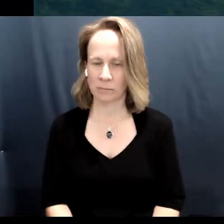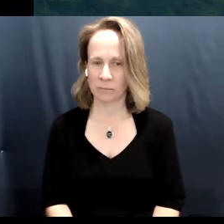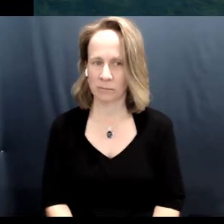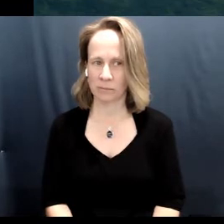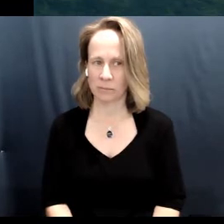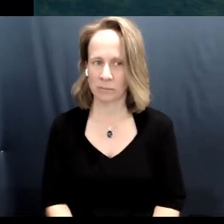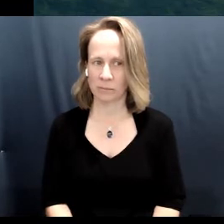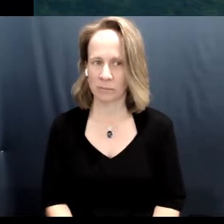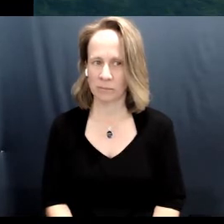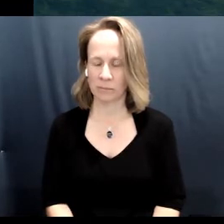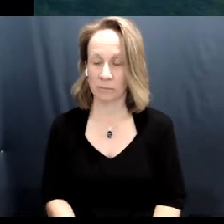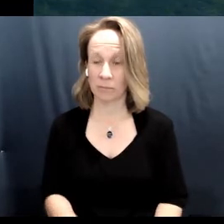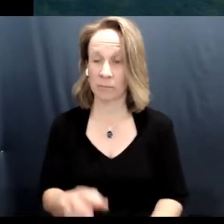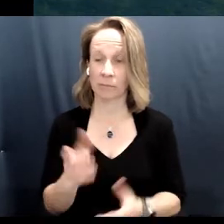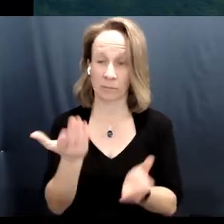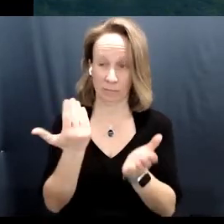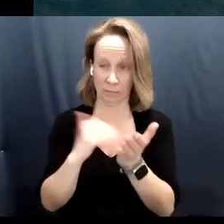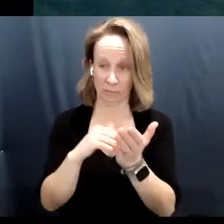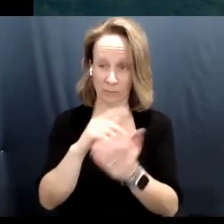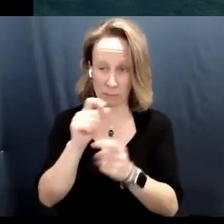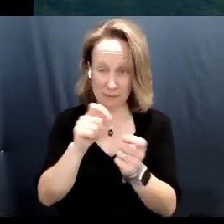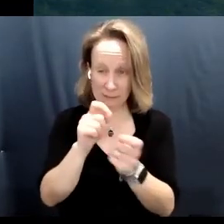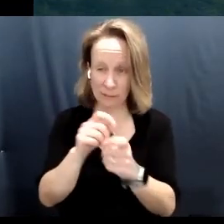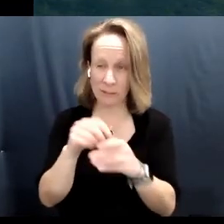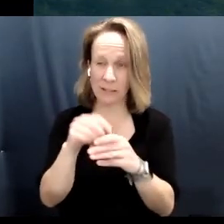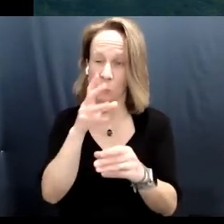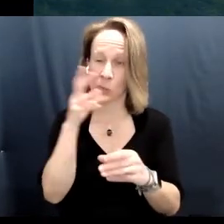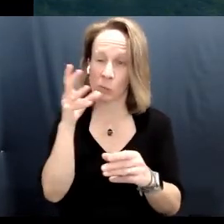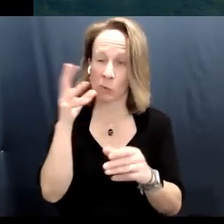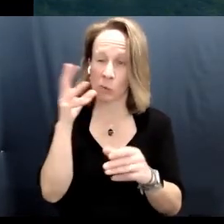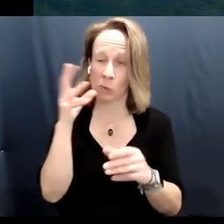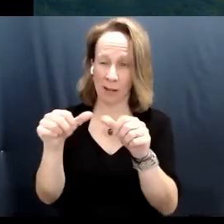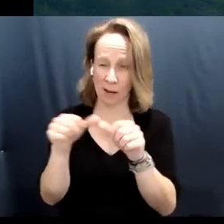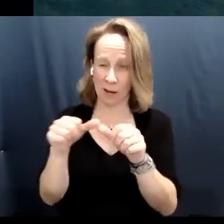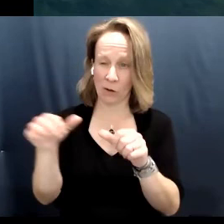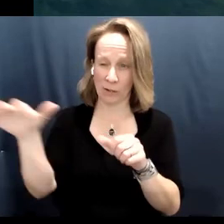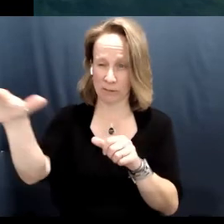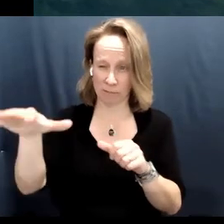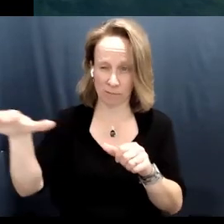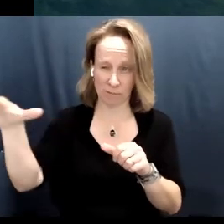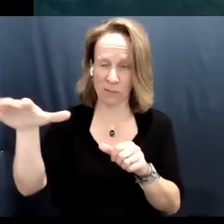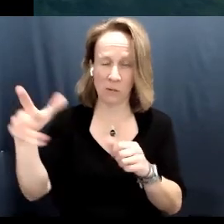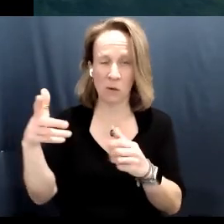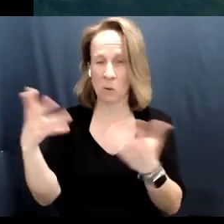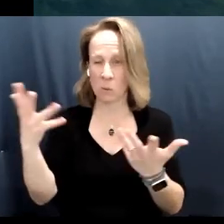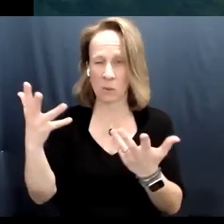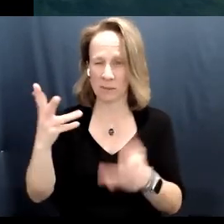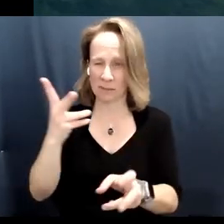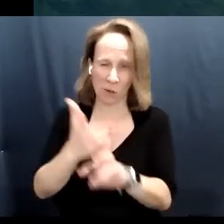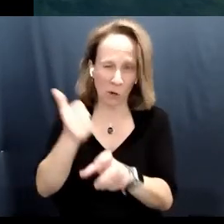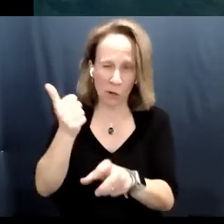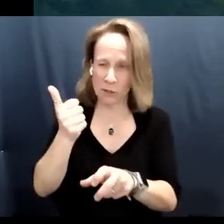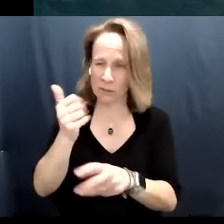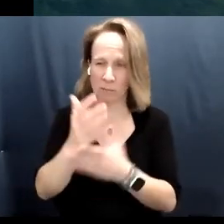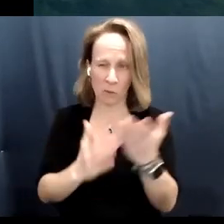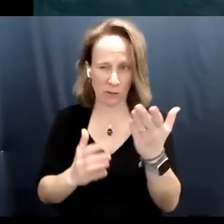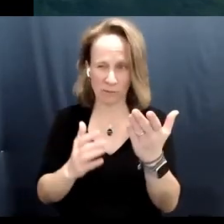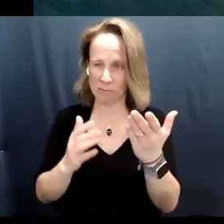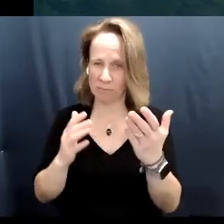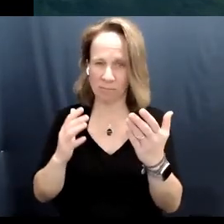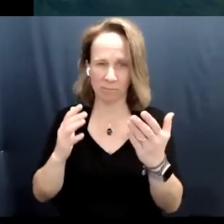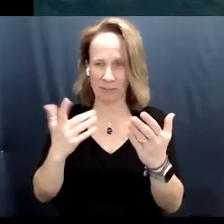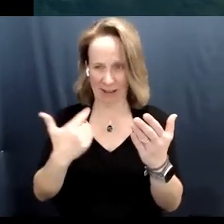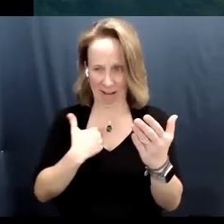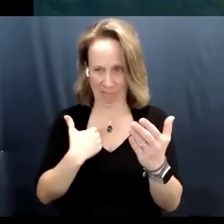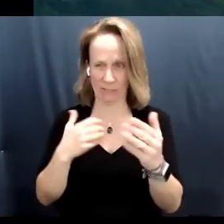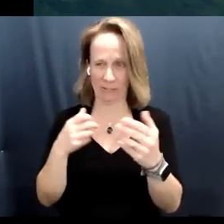Particularly in rural areas, what is the most difficult part of holding a sexual violence support group?